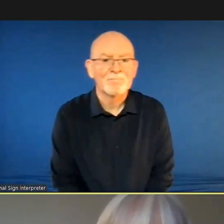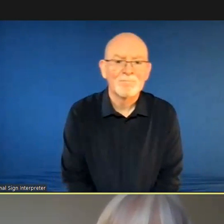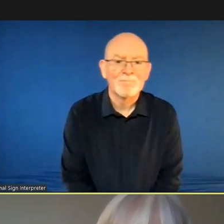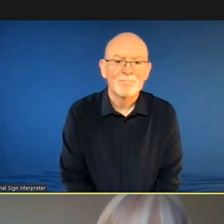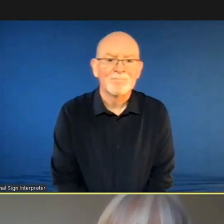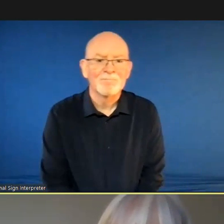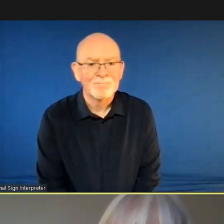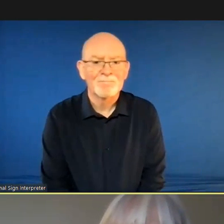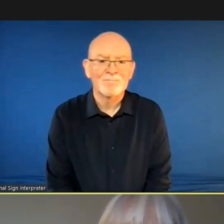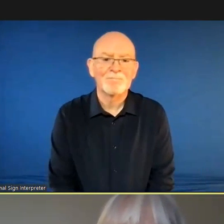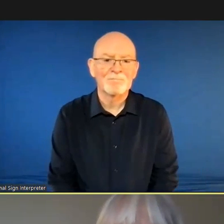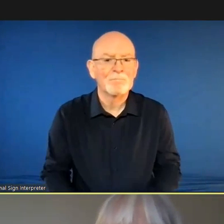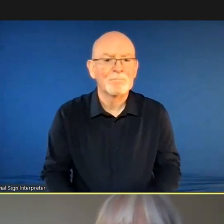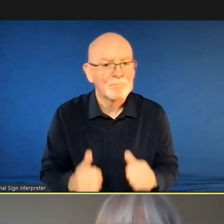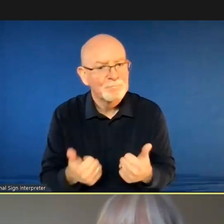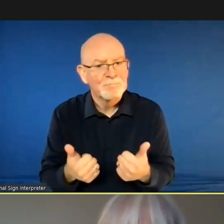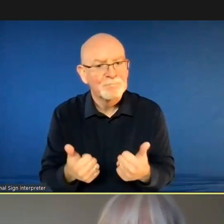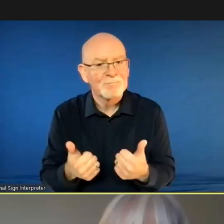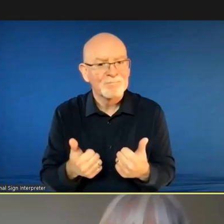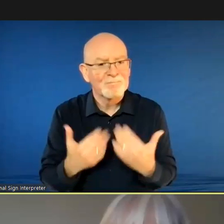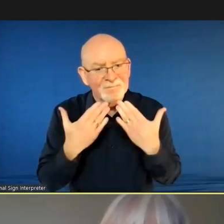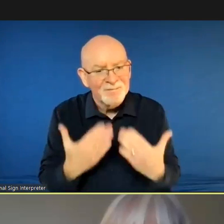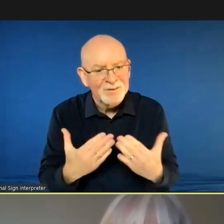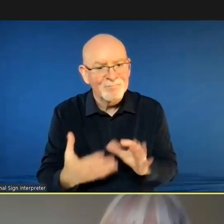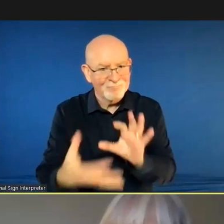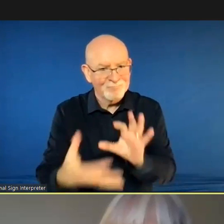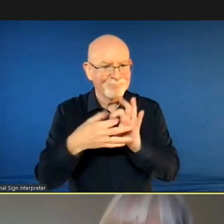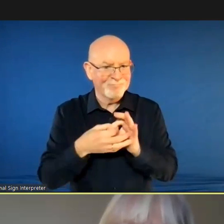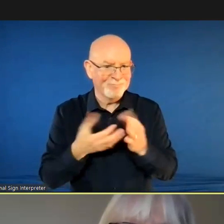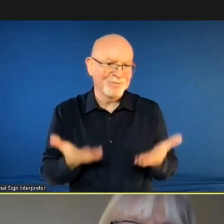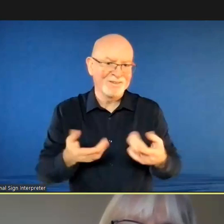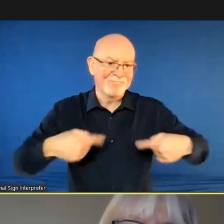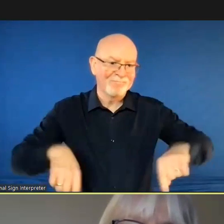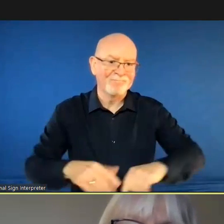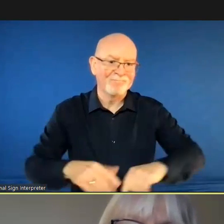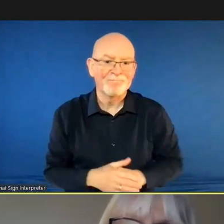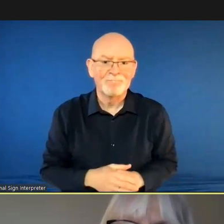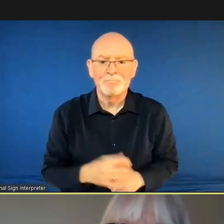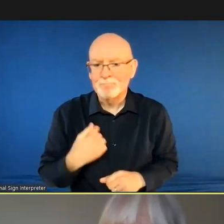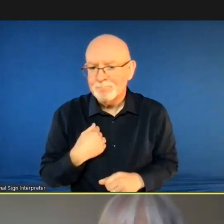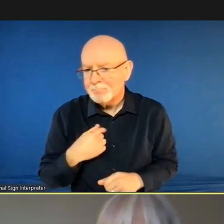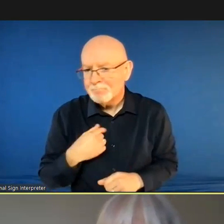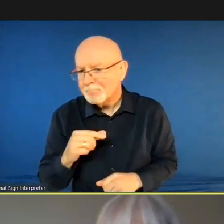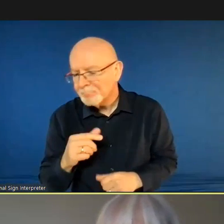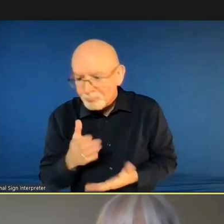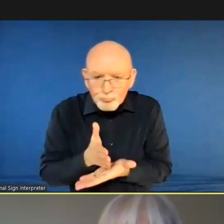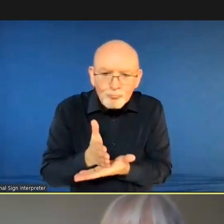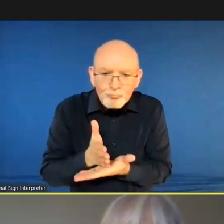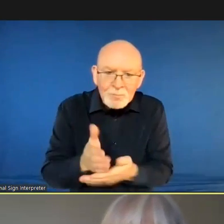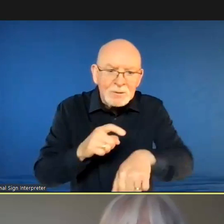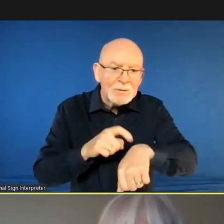joining us today. I'm going to take a little bit of time just to go through the report and introduce it, but you should all